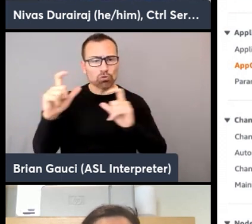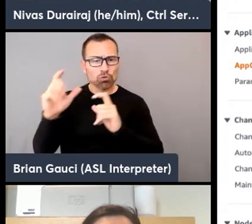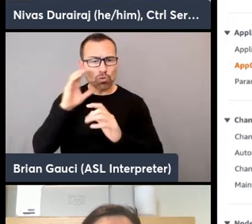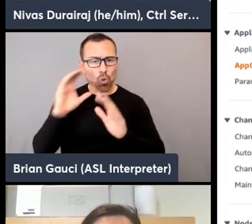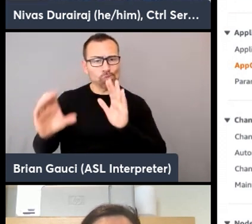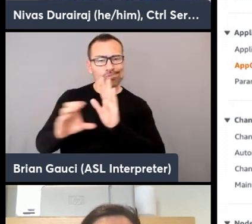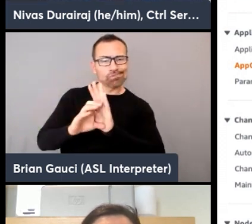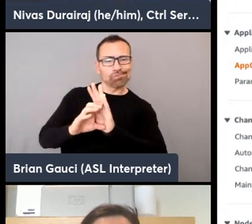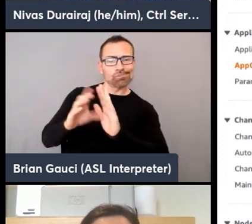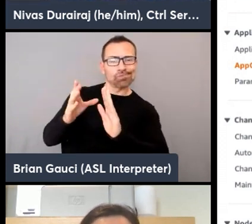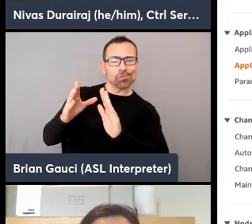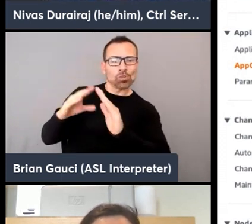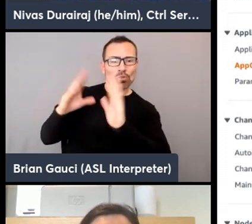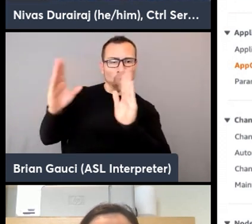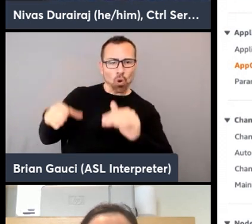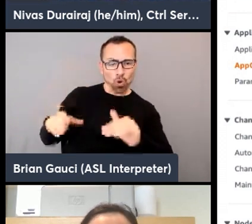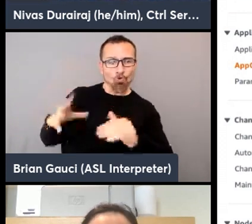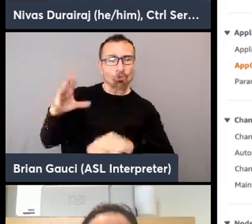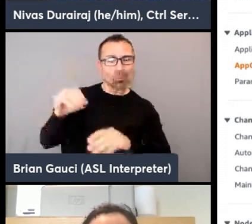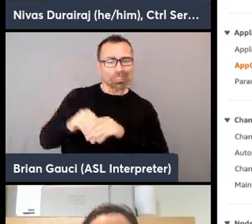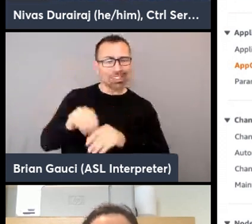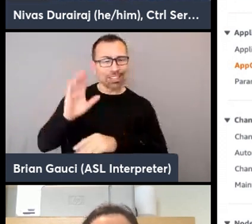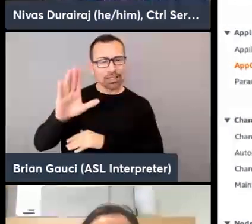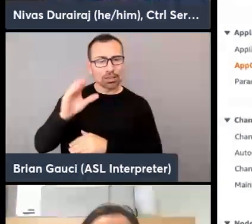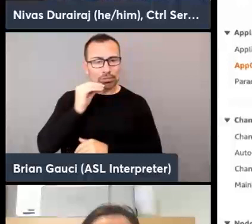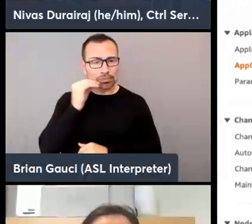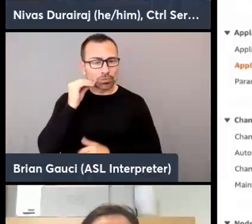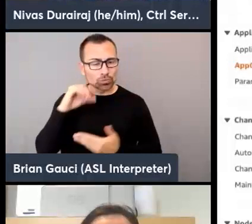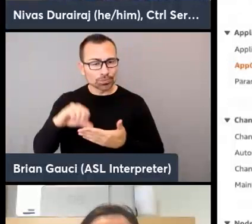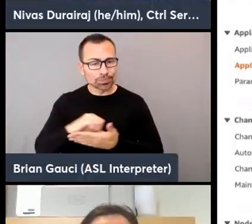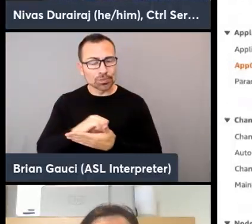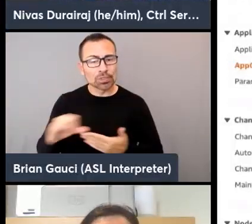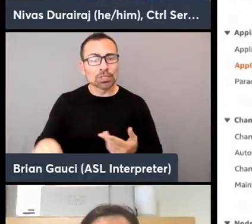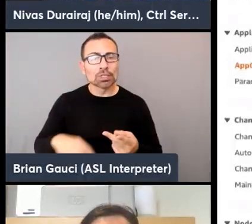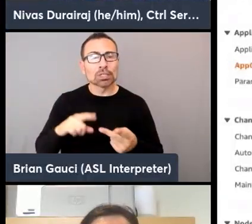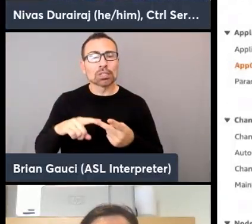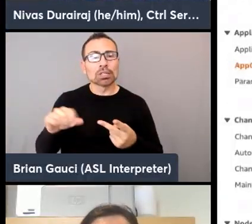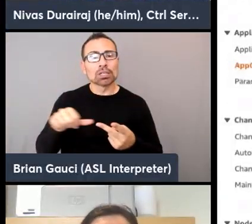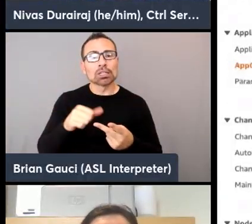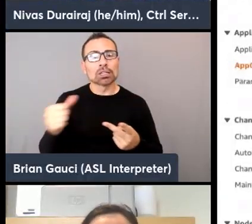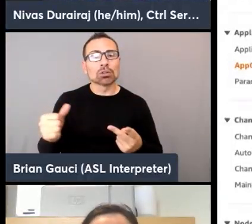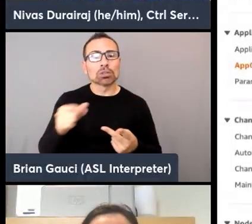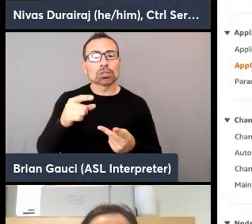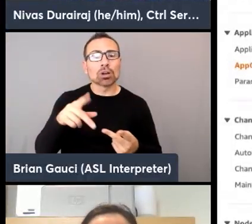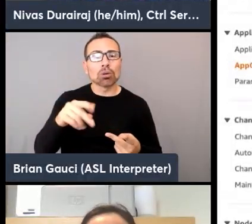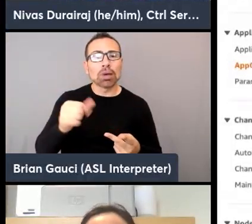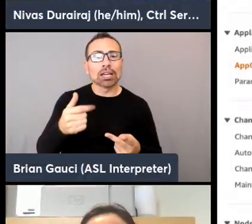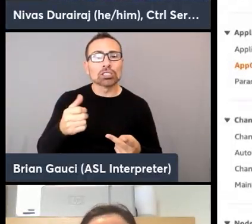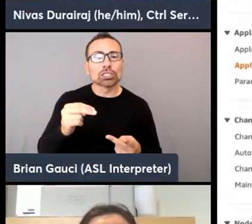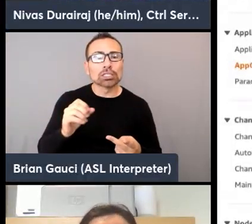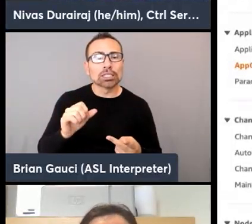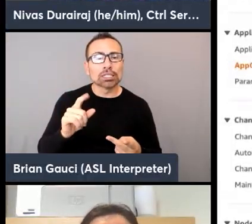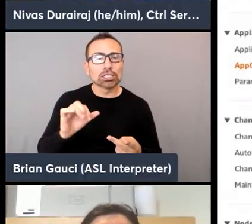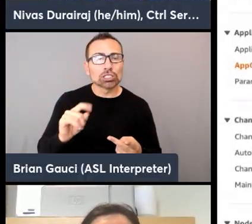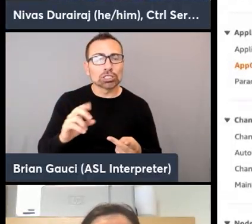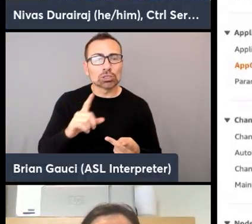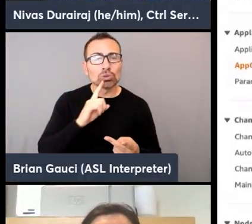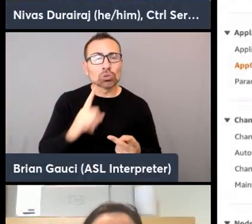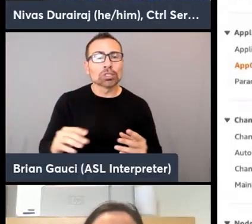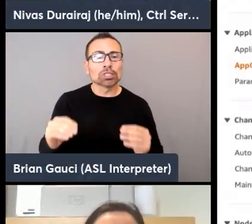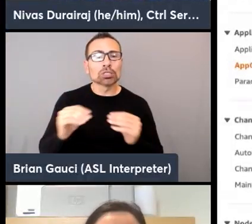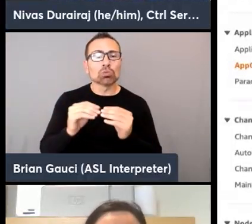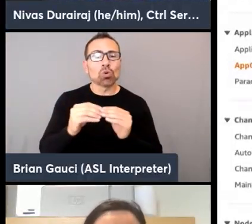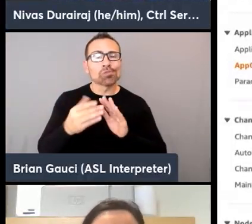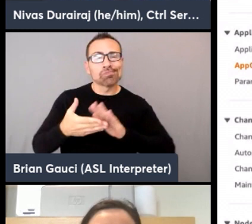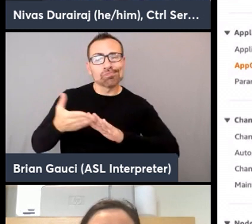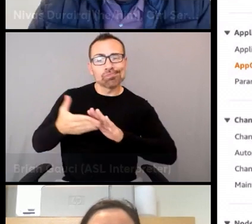homes on the homepage. And then there's also one called pagination, which is that more operational flag I talked